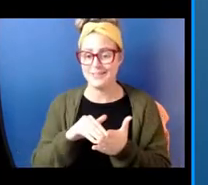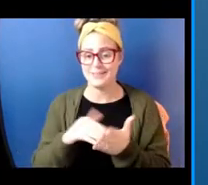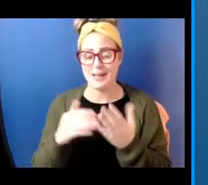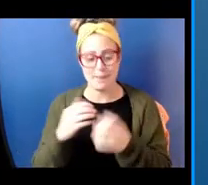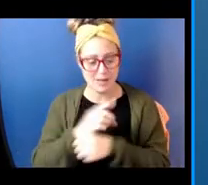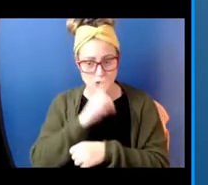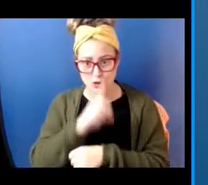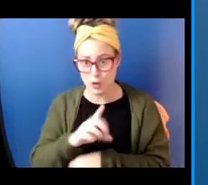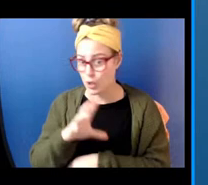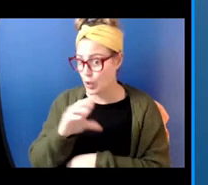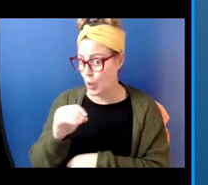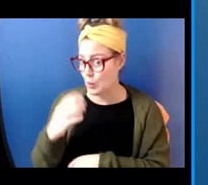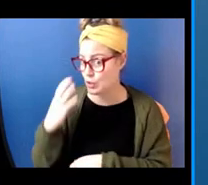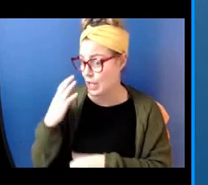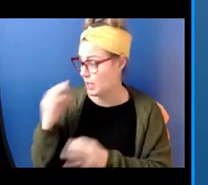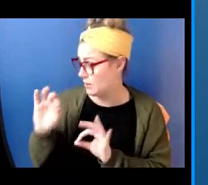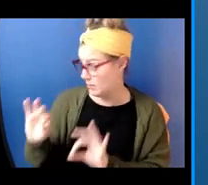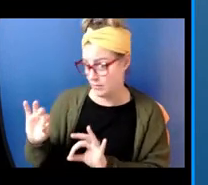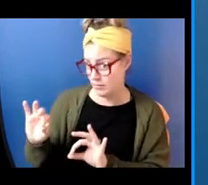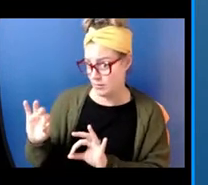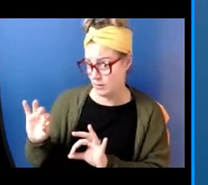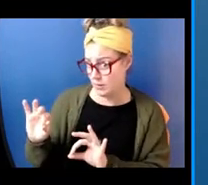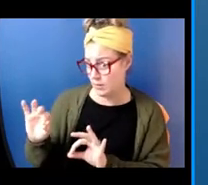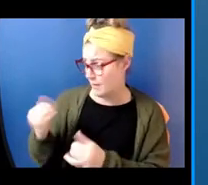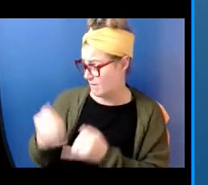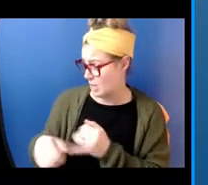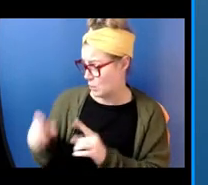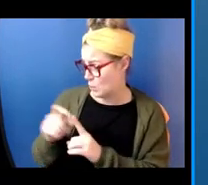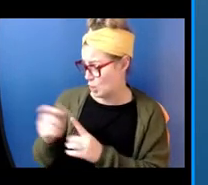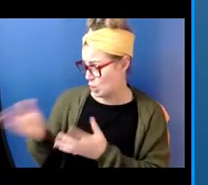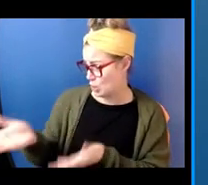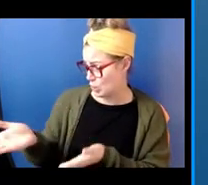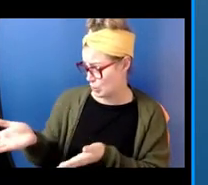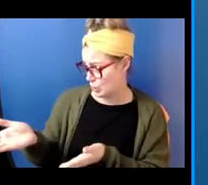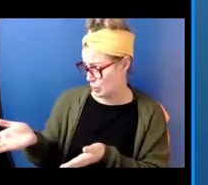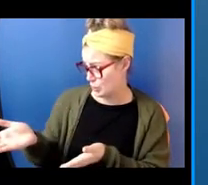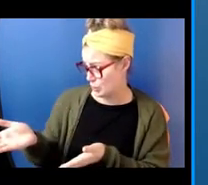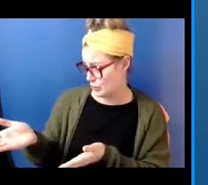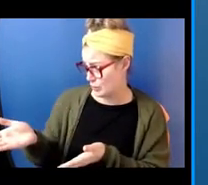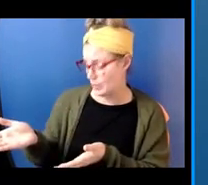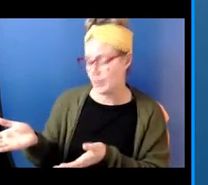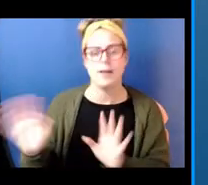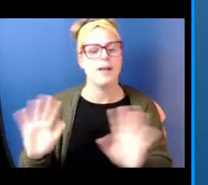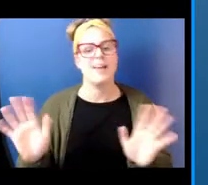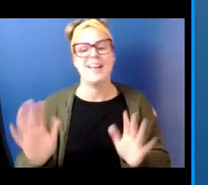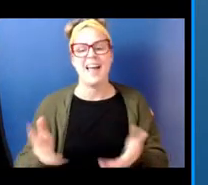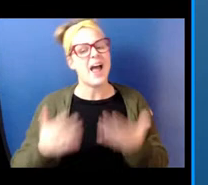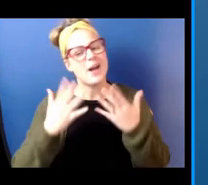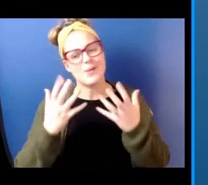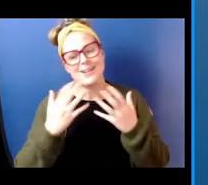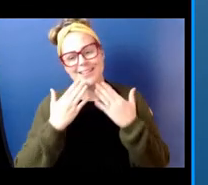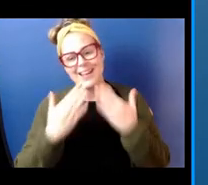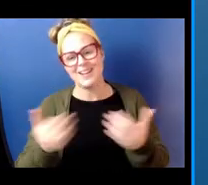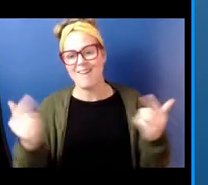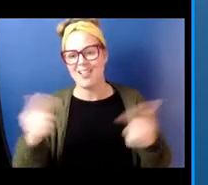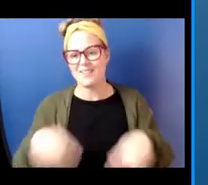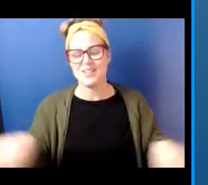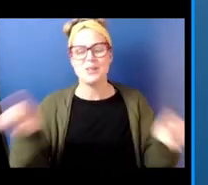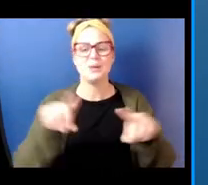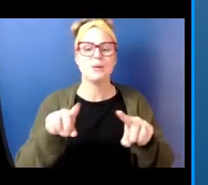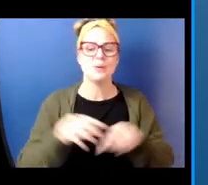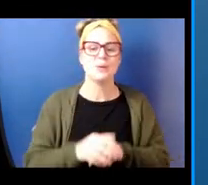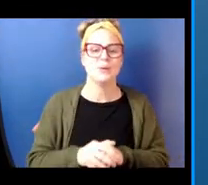my coach here here is if he wanted to have a final word before we adjourn well I certainly want to thank all of you I want to thank